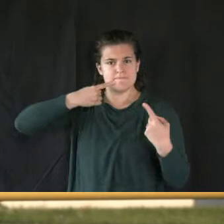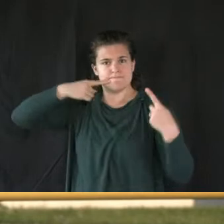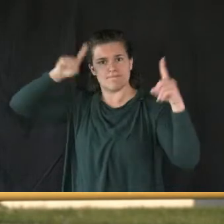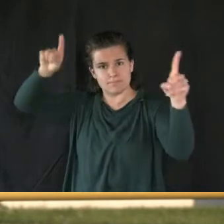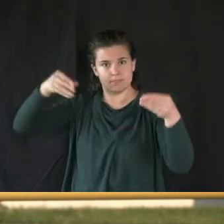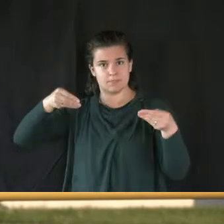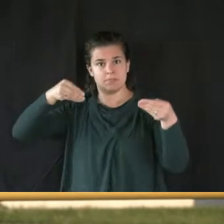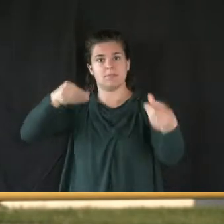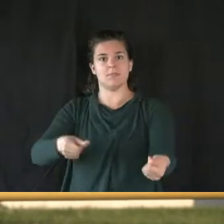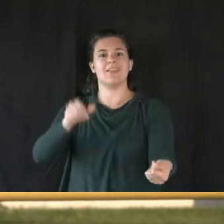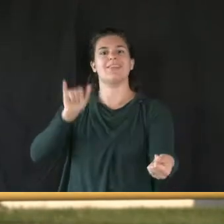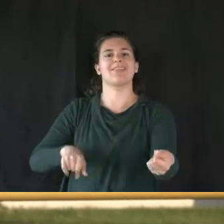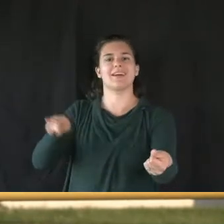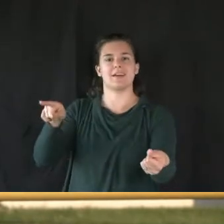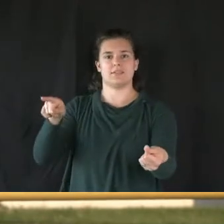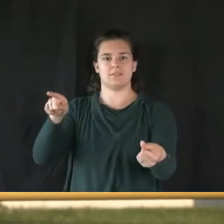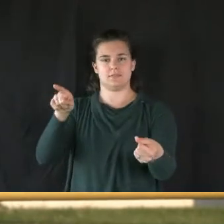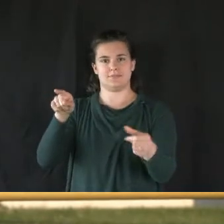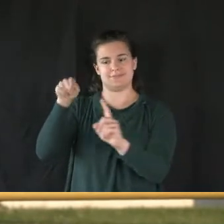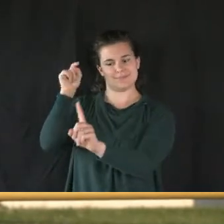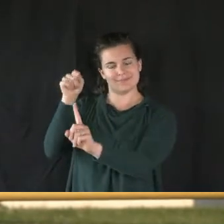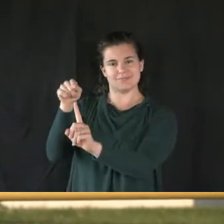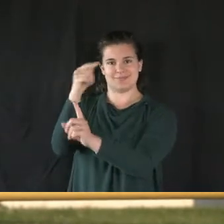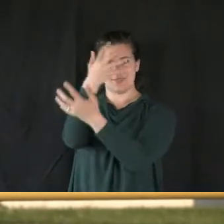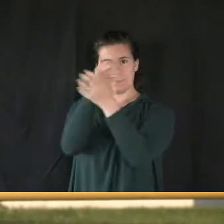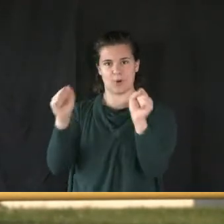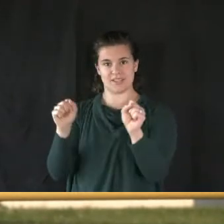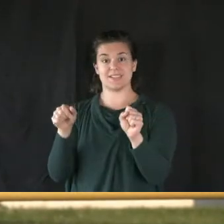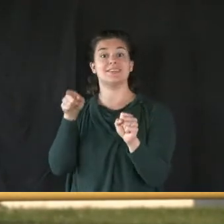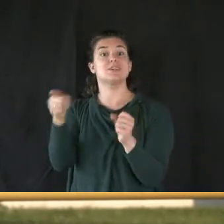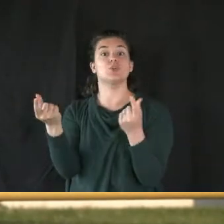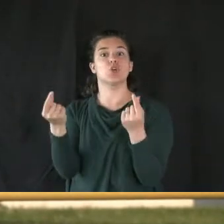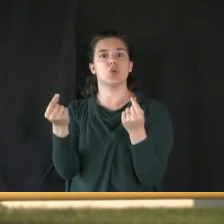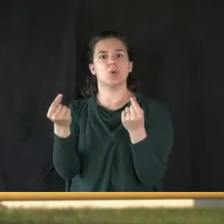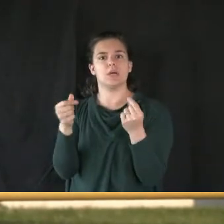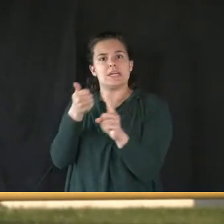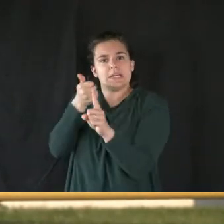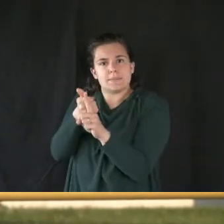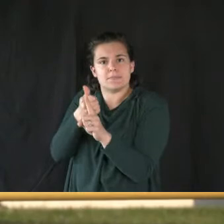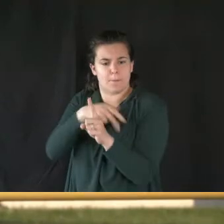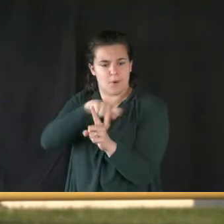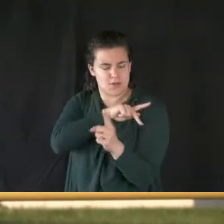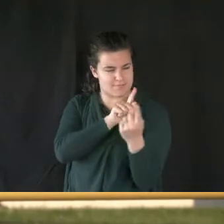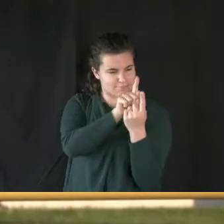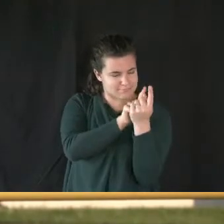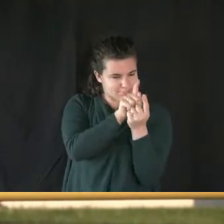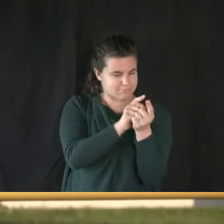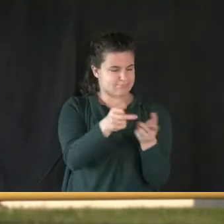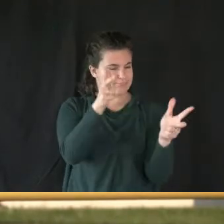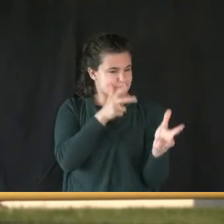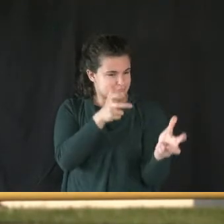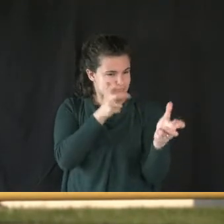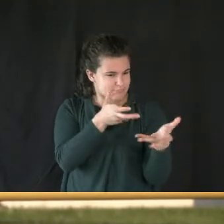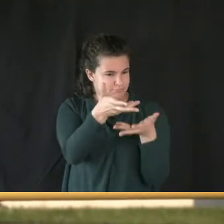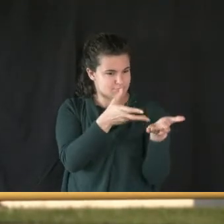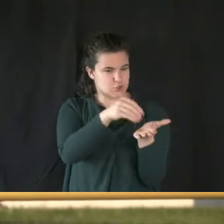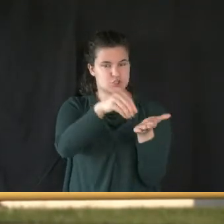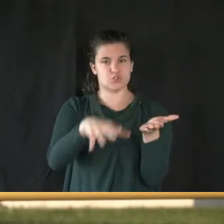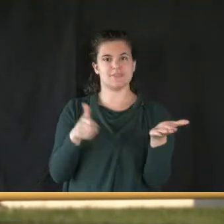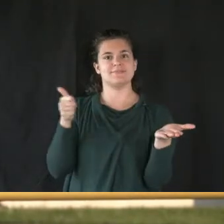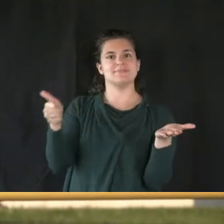is a president who met with students personally and listened to them. He